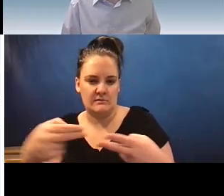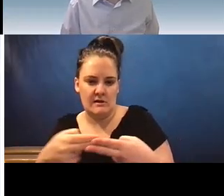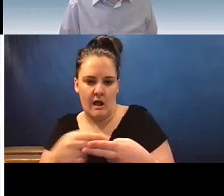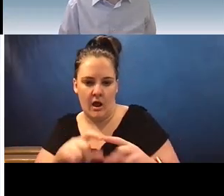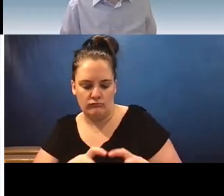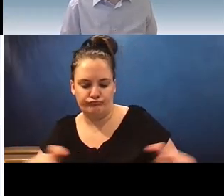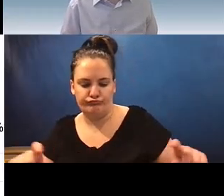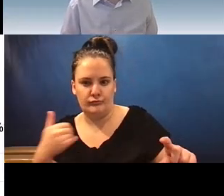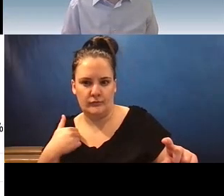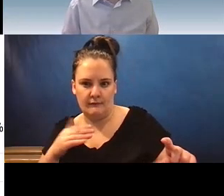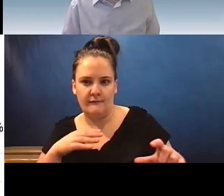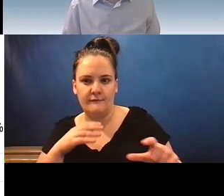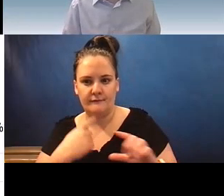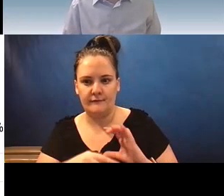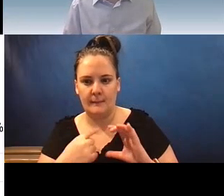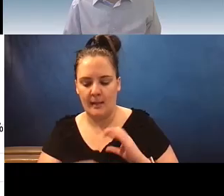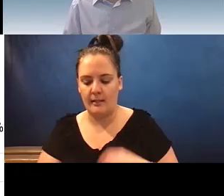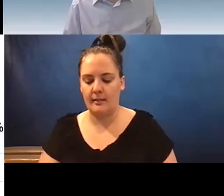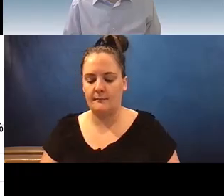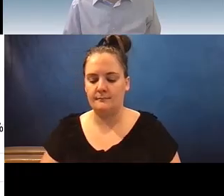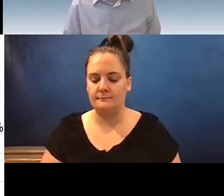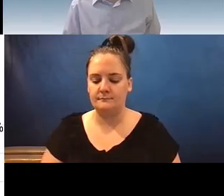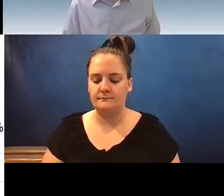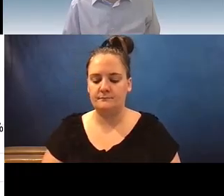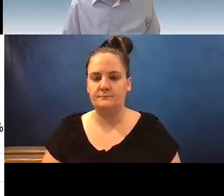Lisa Rothgary.